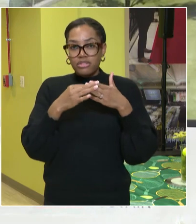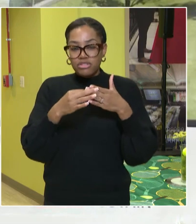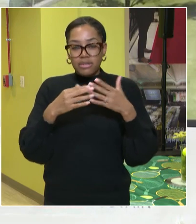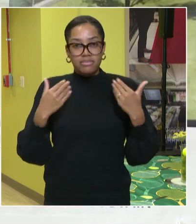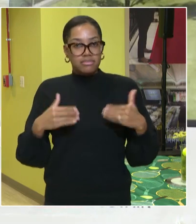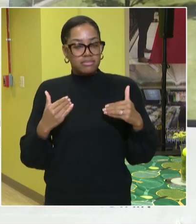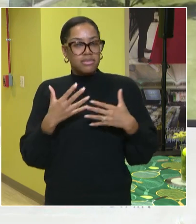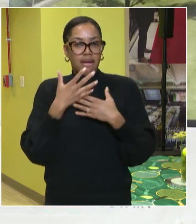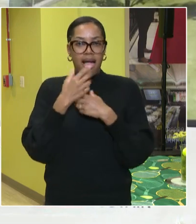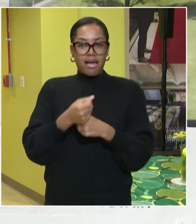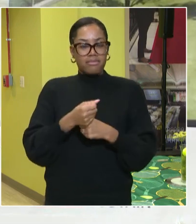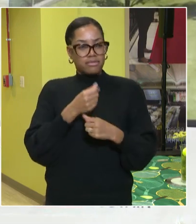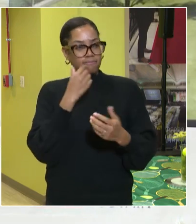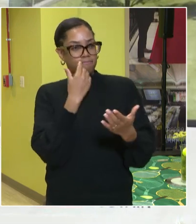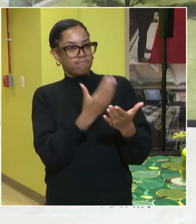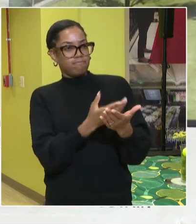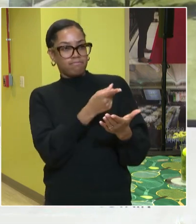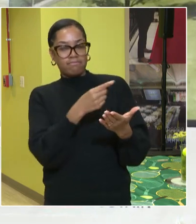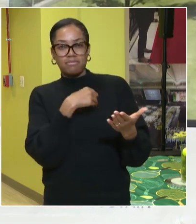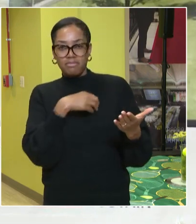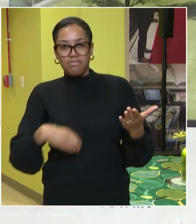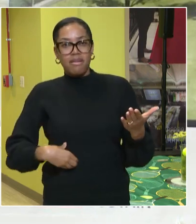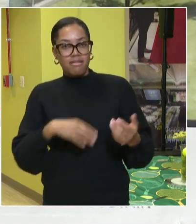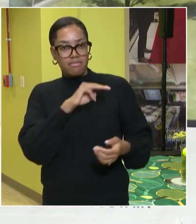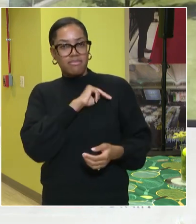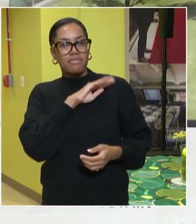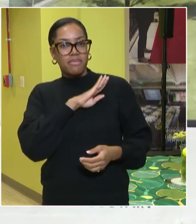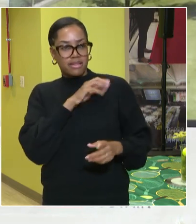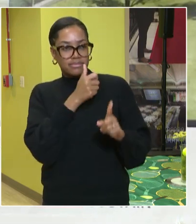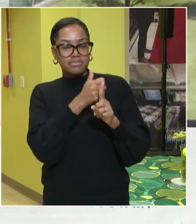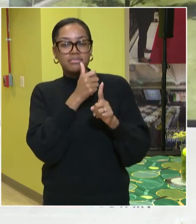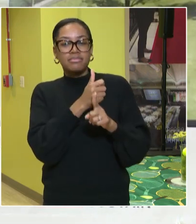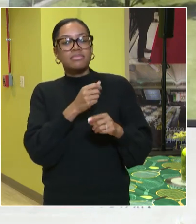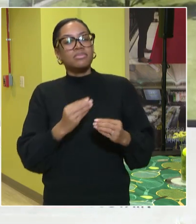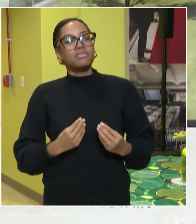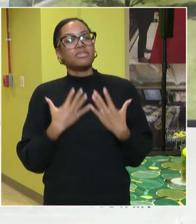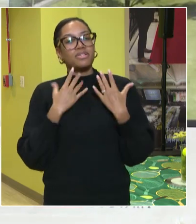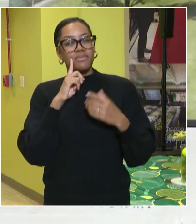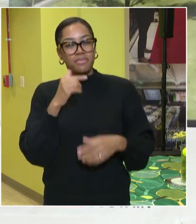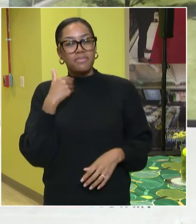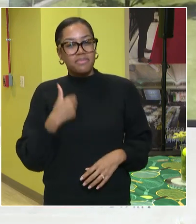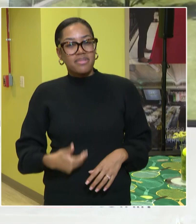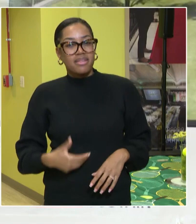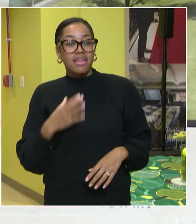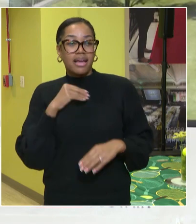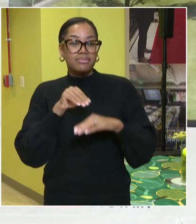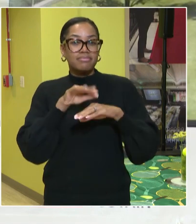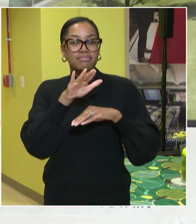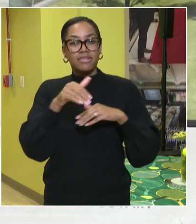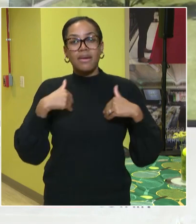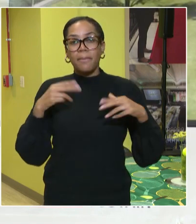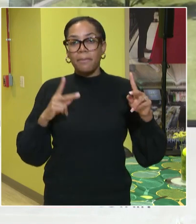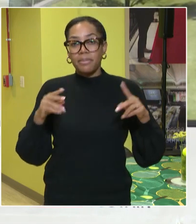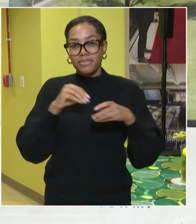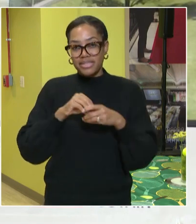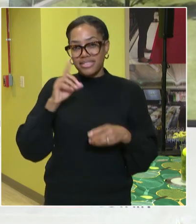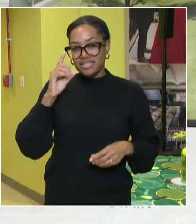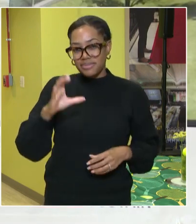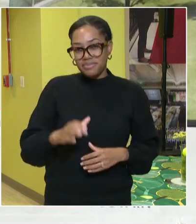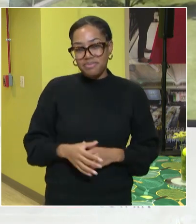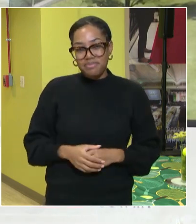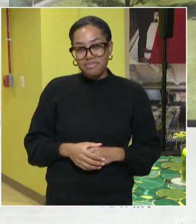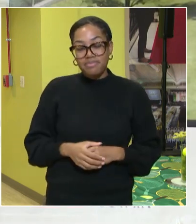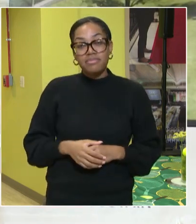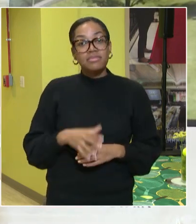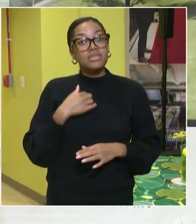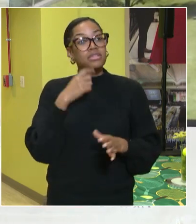confidently say that Mayor Bowser has been a powerful source of inspiration for me and countless young people in our city. I first